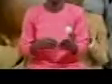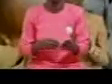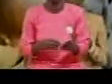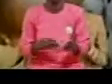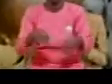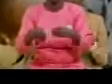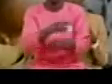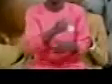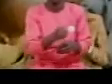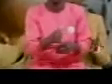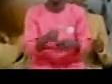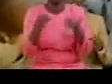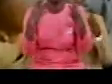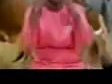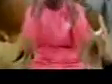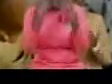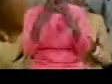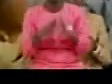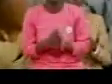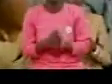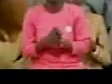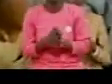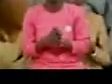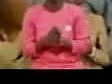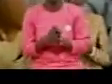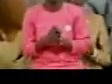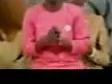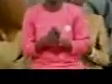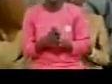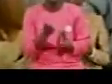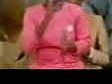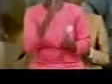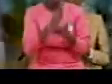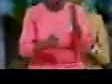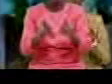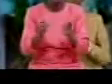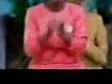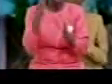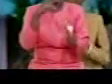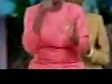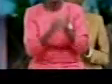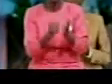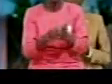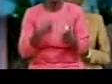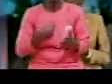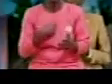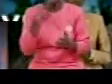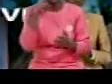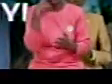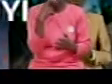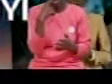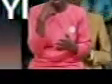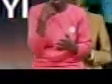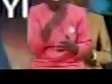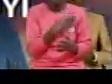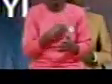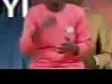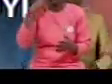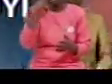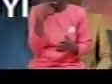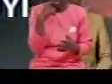comes, there will be people that will say, and I know.